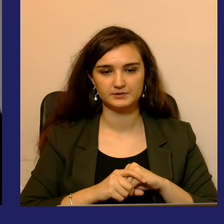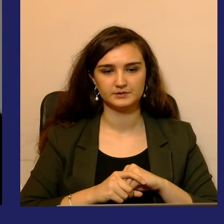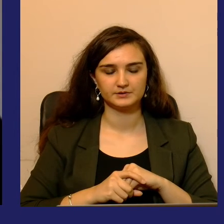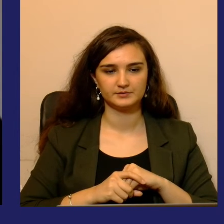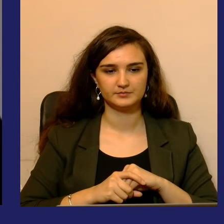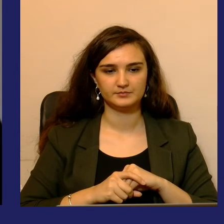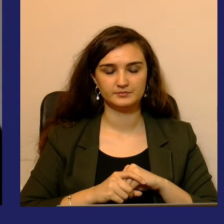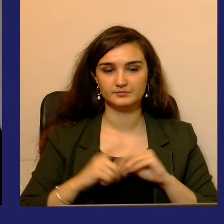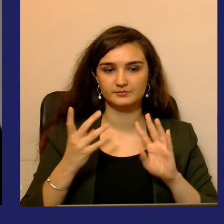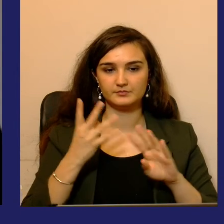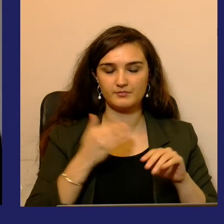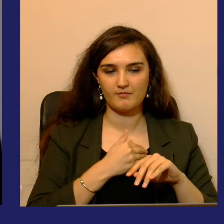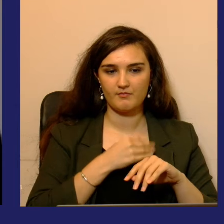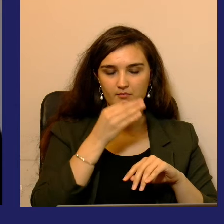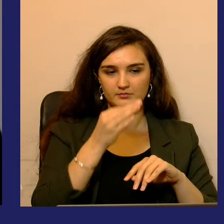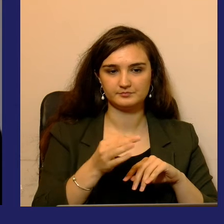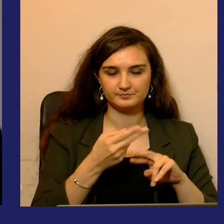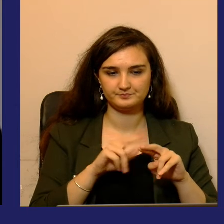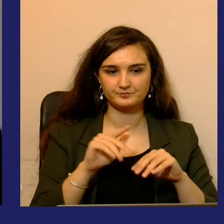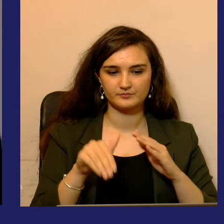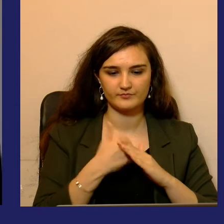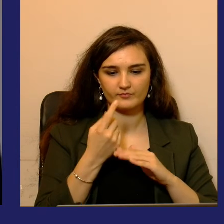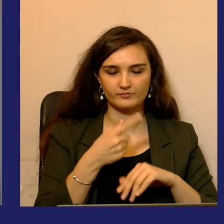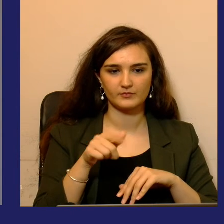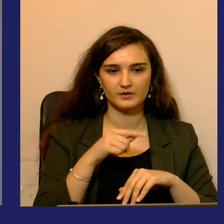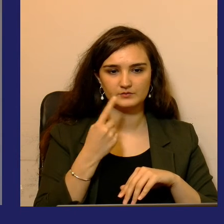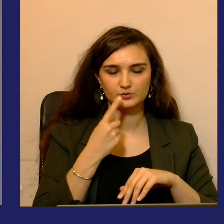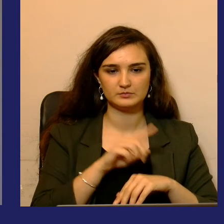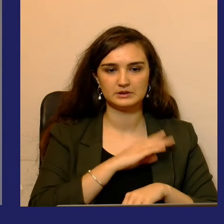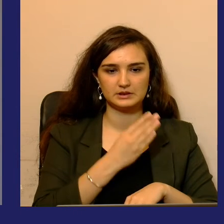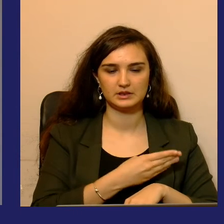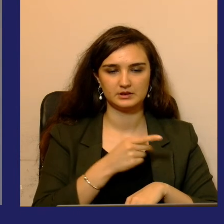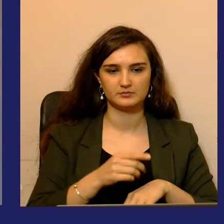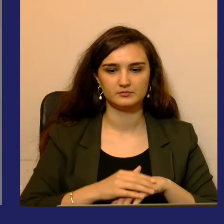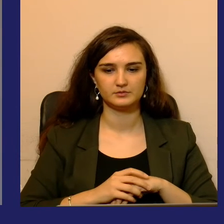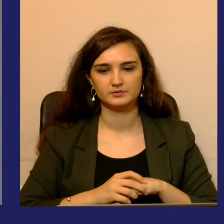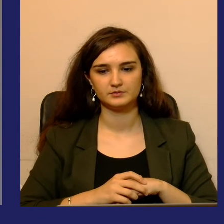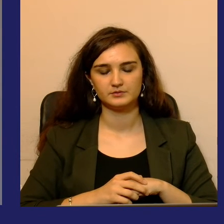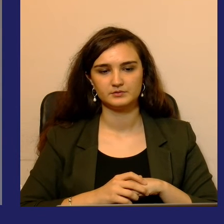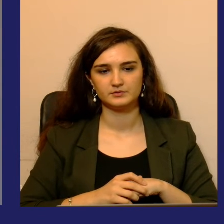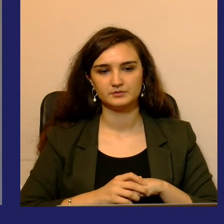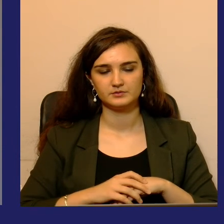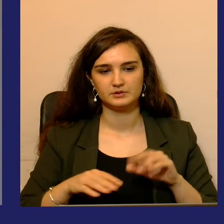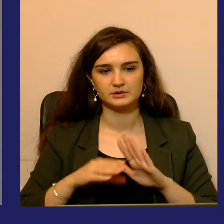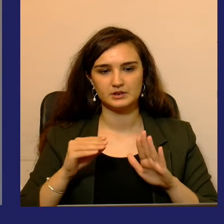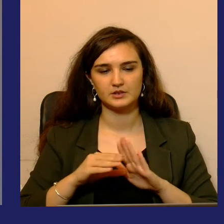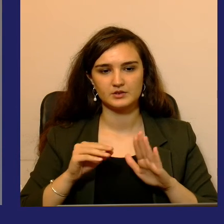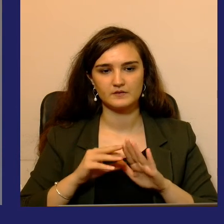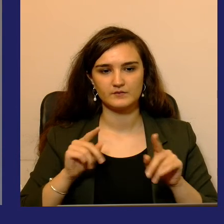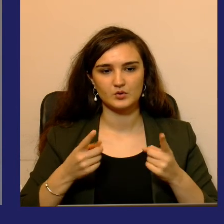that strong electoral institutions, strong oversight institutions are so